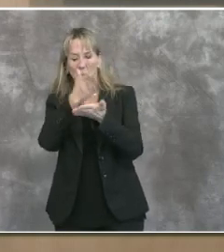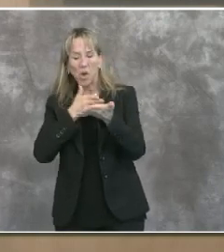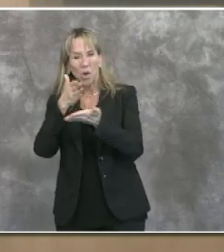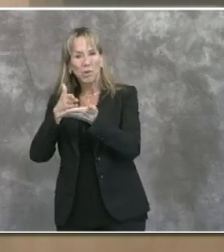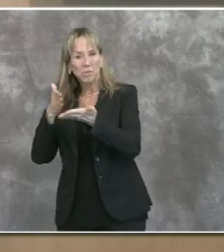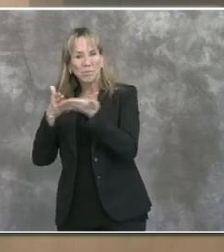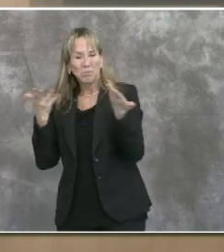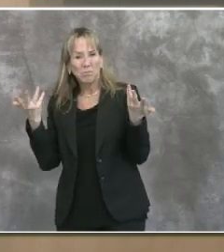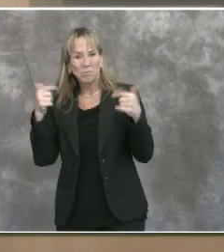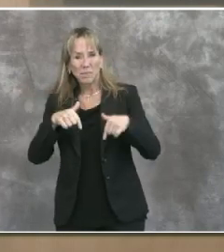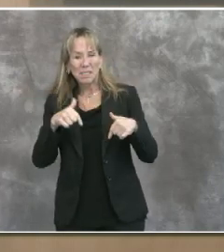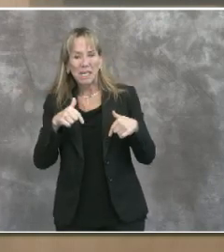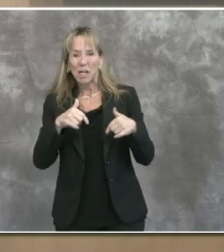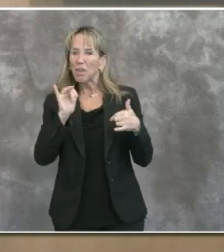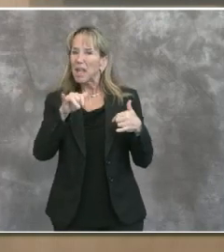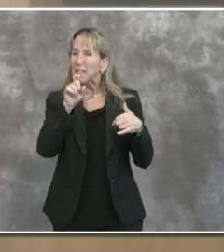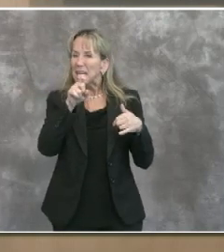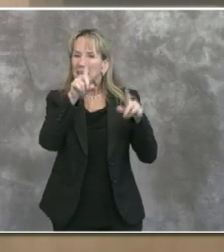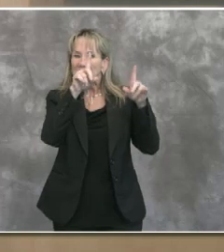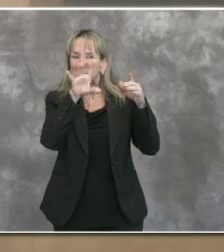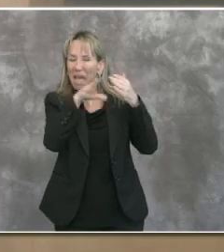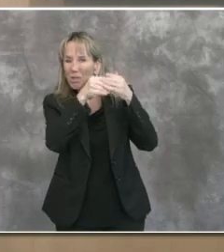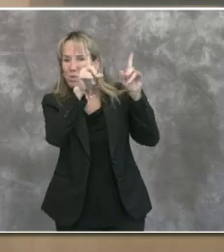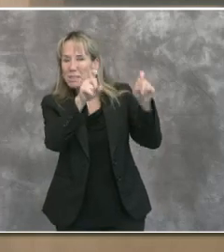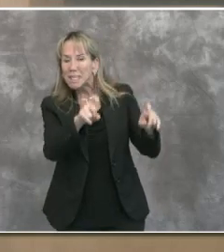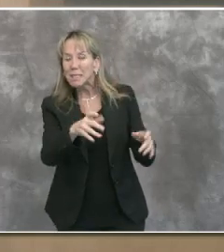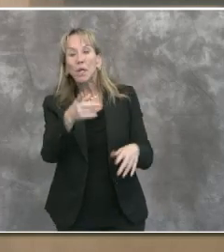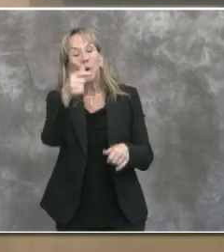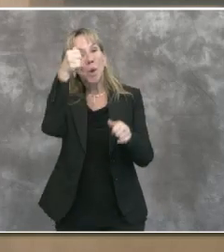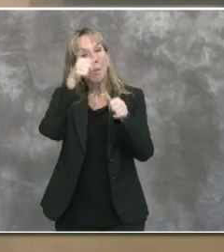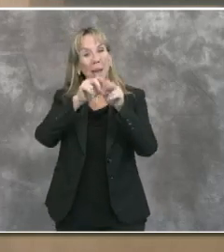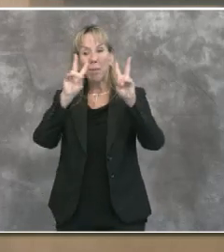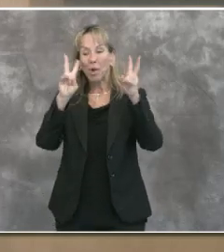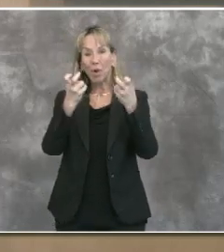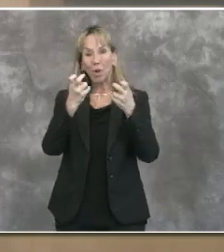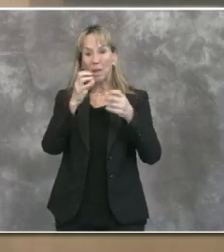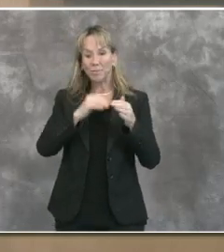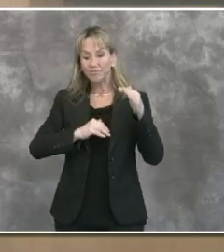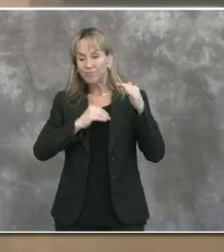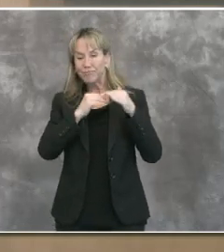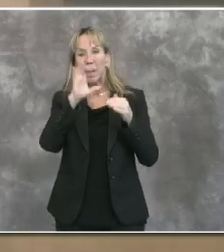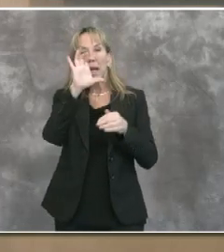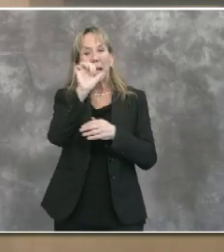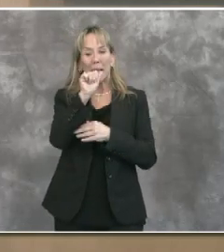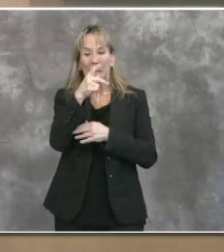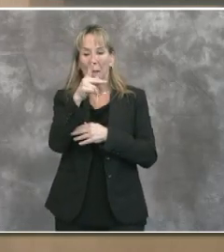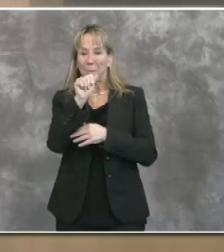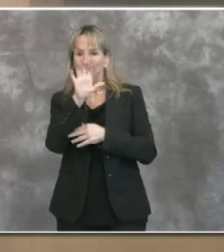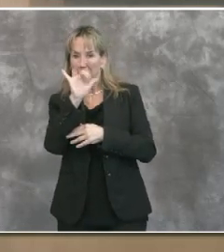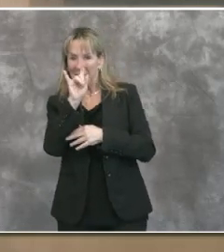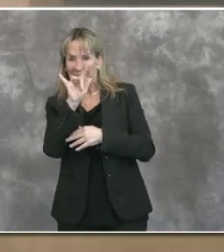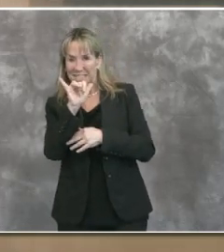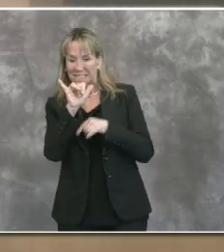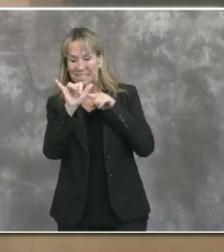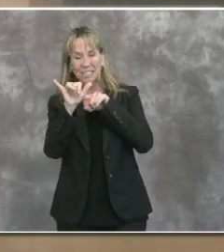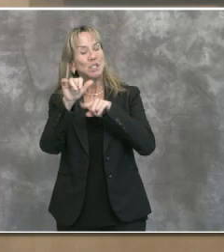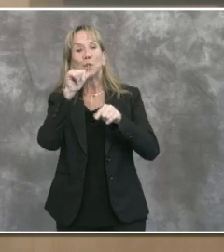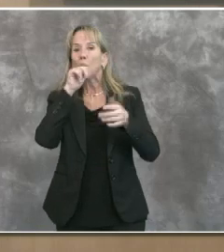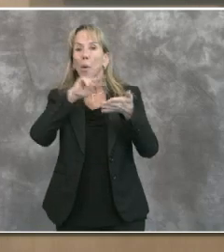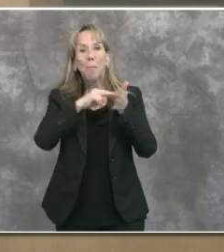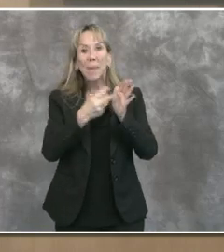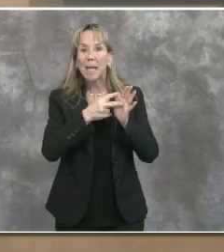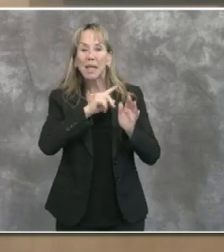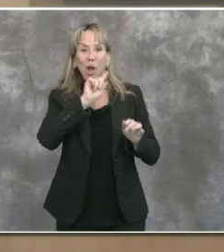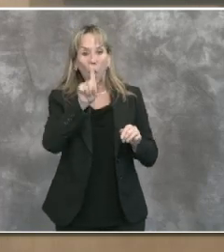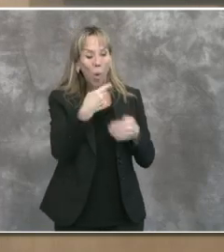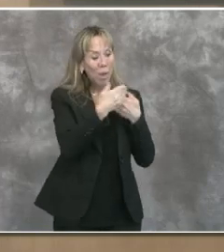the community that we need to do extra testing? Remember, though, that capacity is not just the amount of kits that are available or the